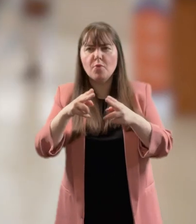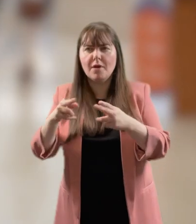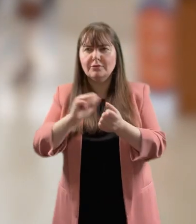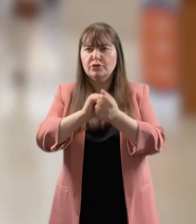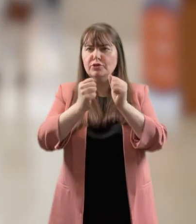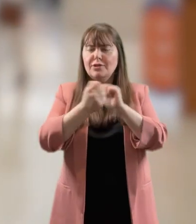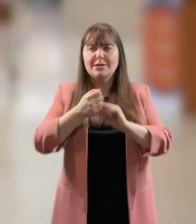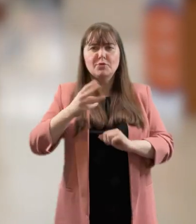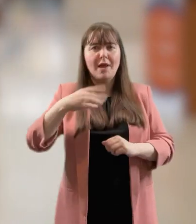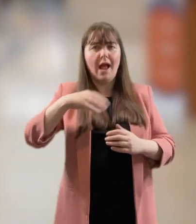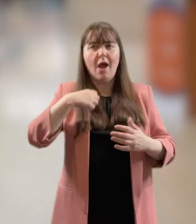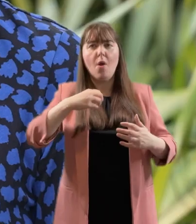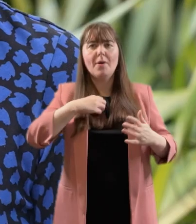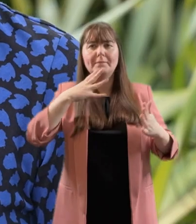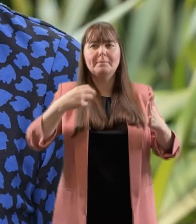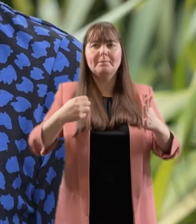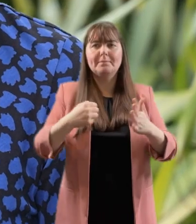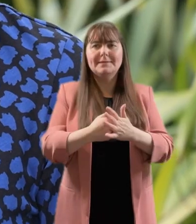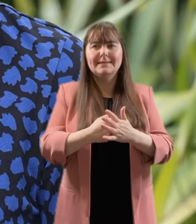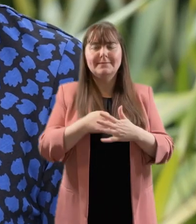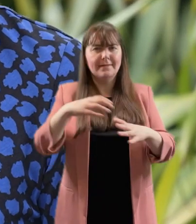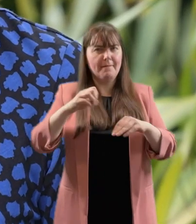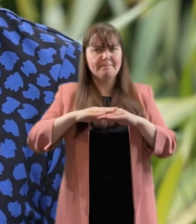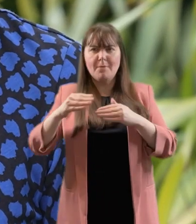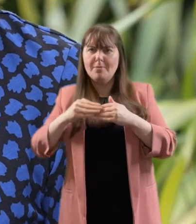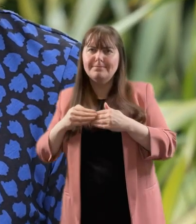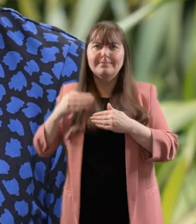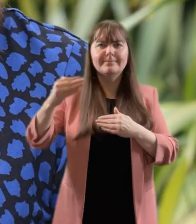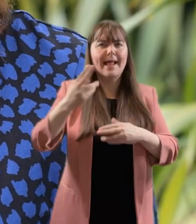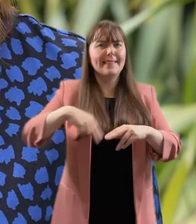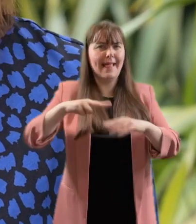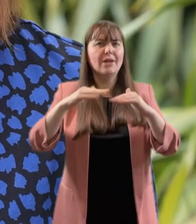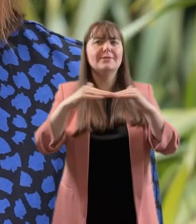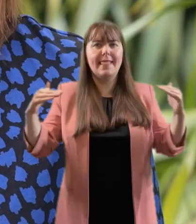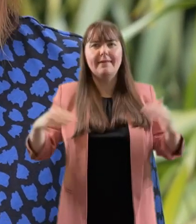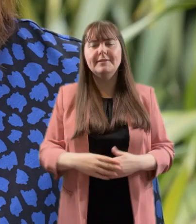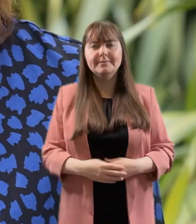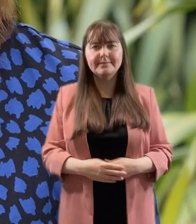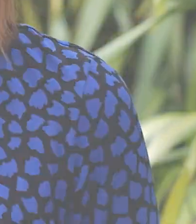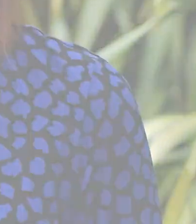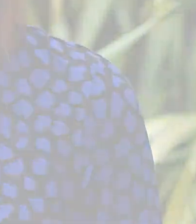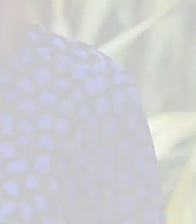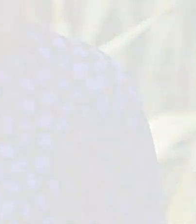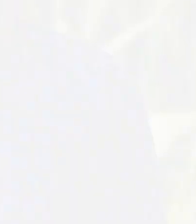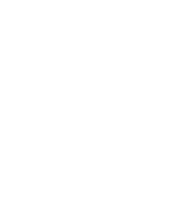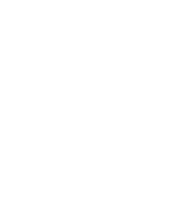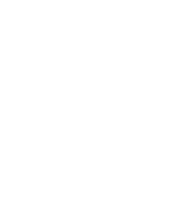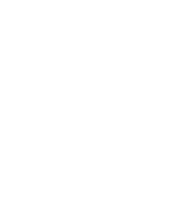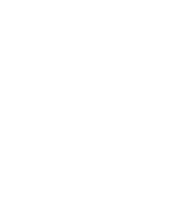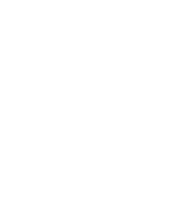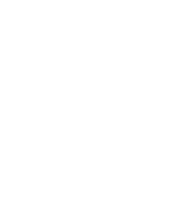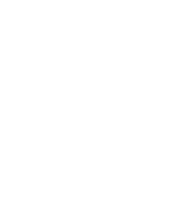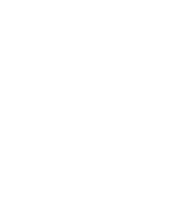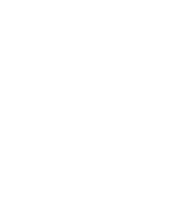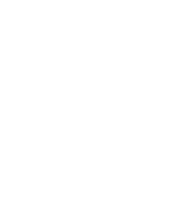could digitalise those pathways. It would change the way we all do our business. And then we could take it, obviously, further to a national level.